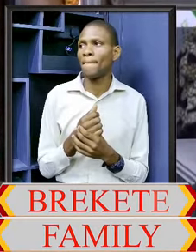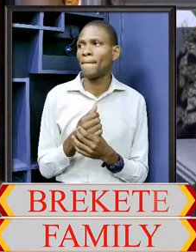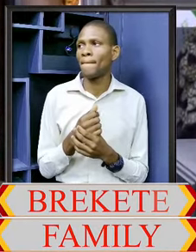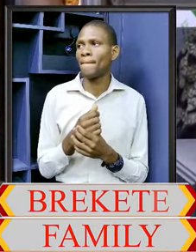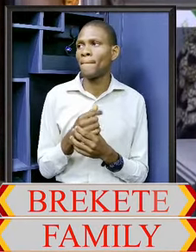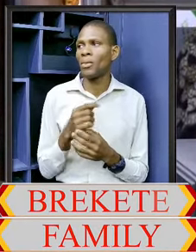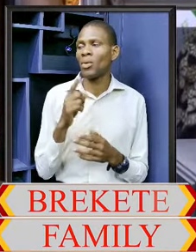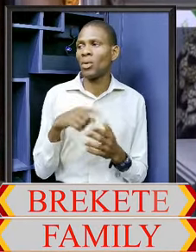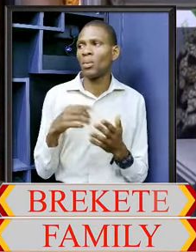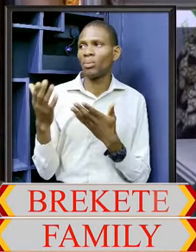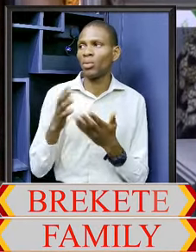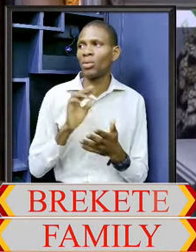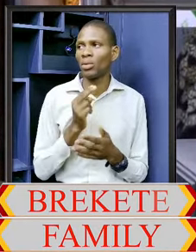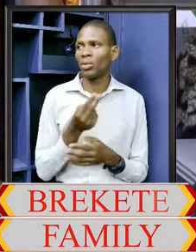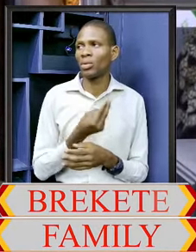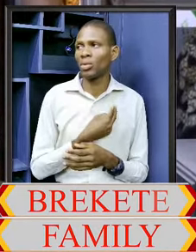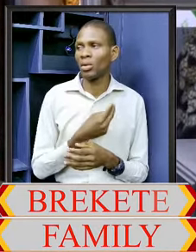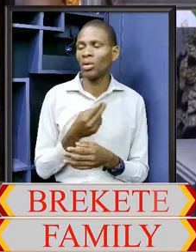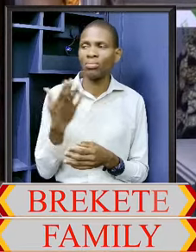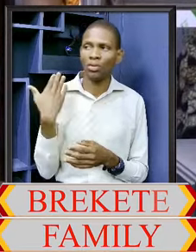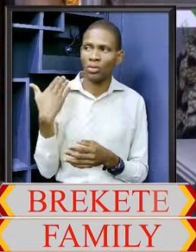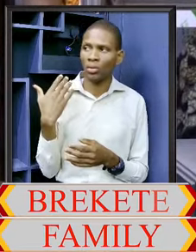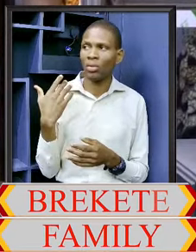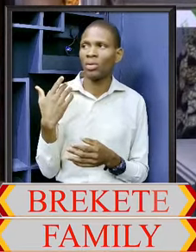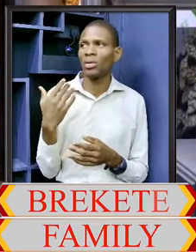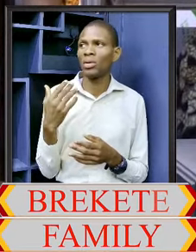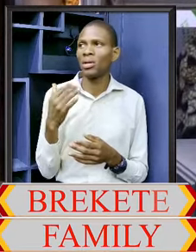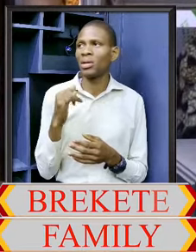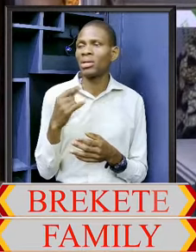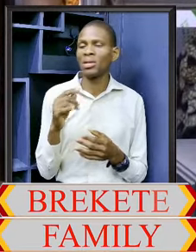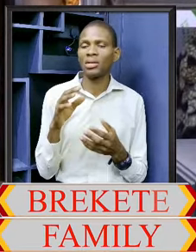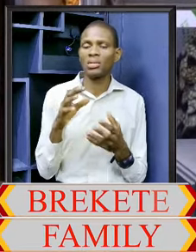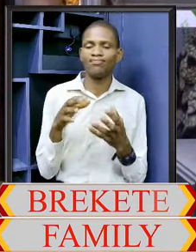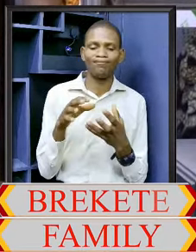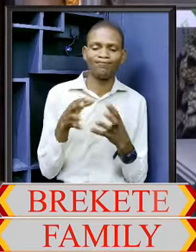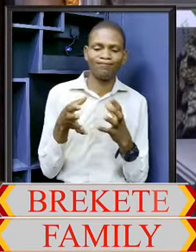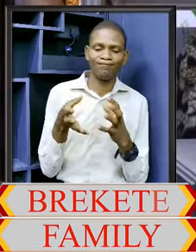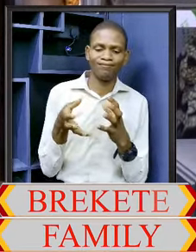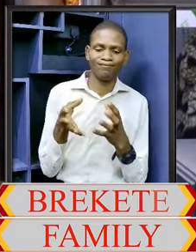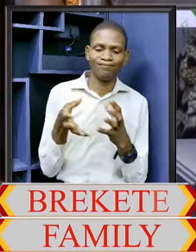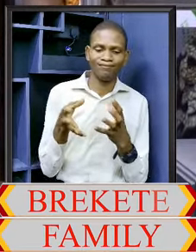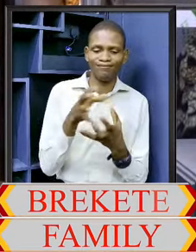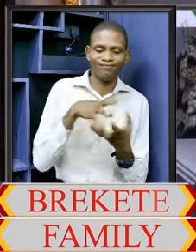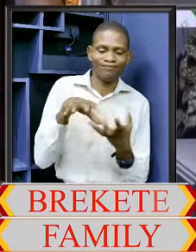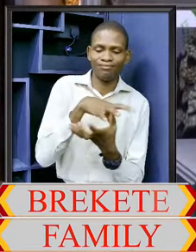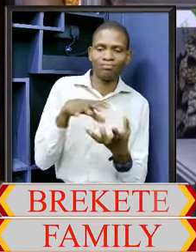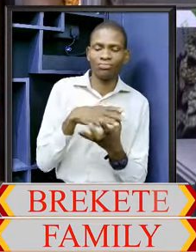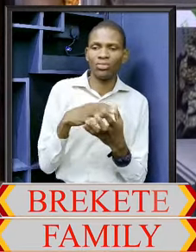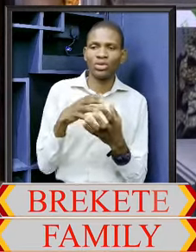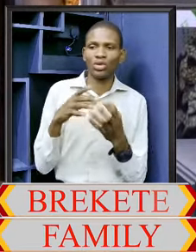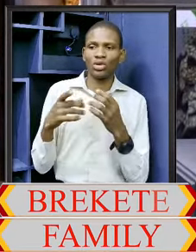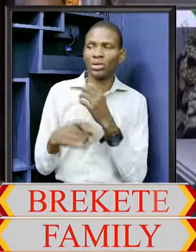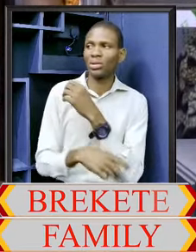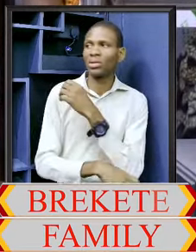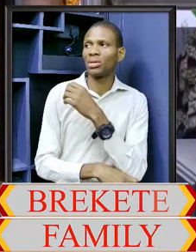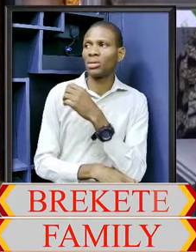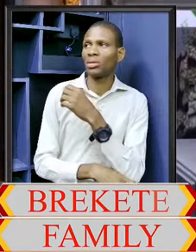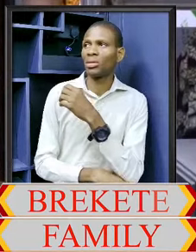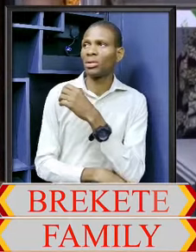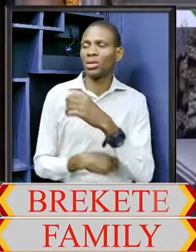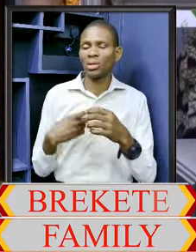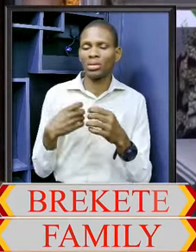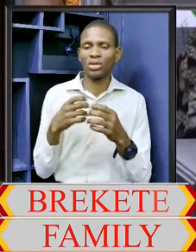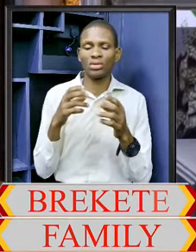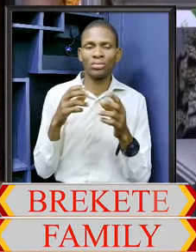You know what brought us initially is the kangaroo endorsement of all of us that served